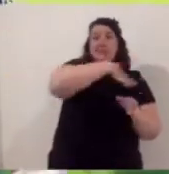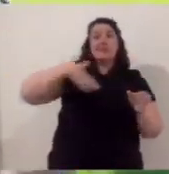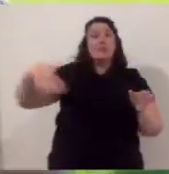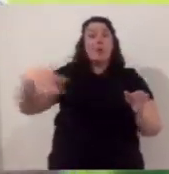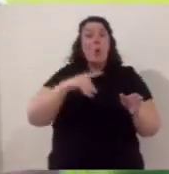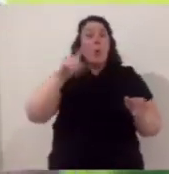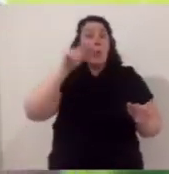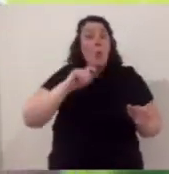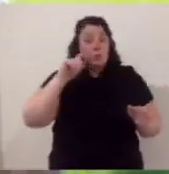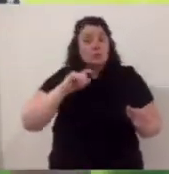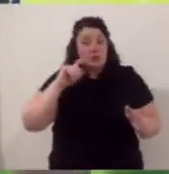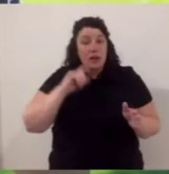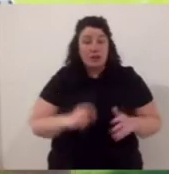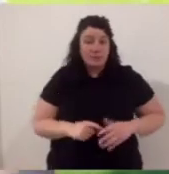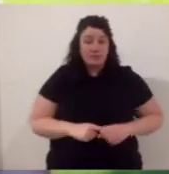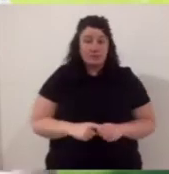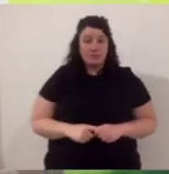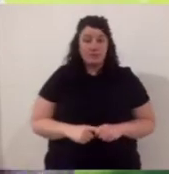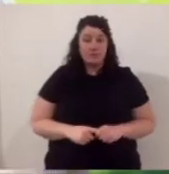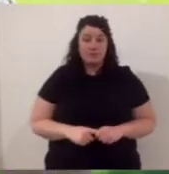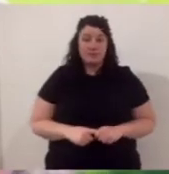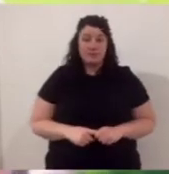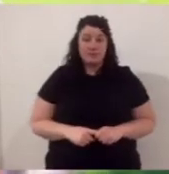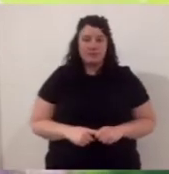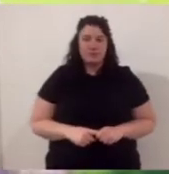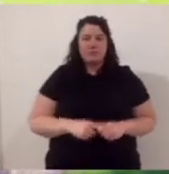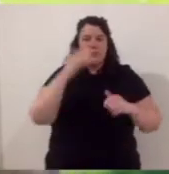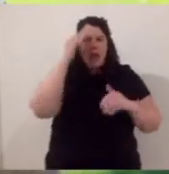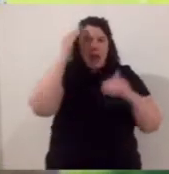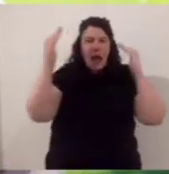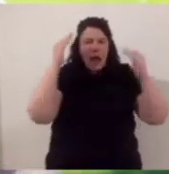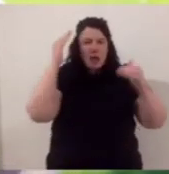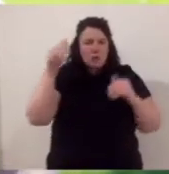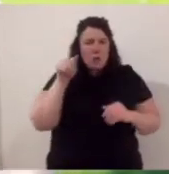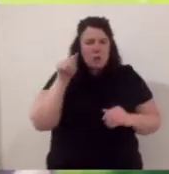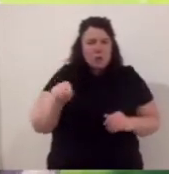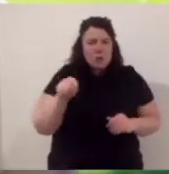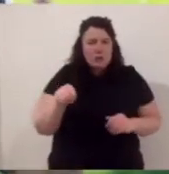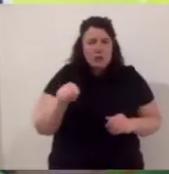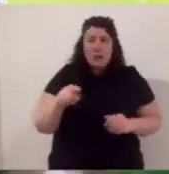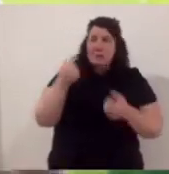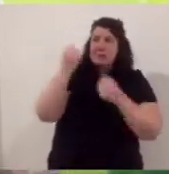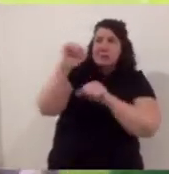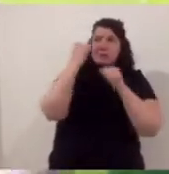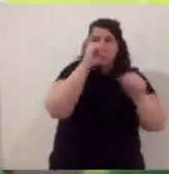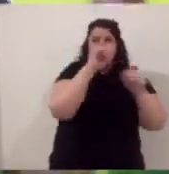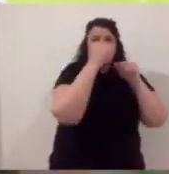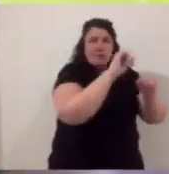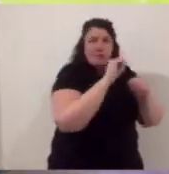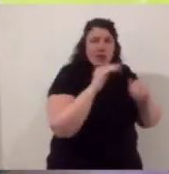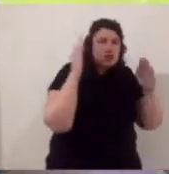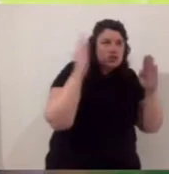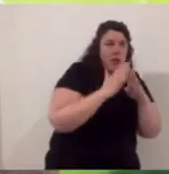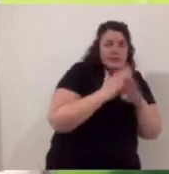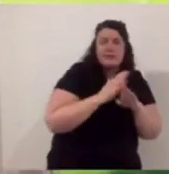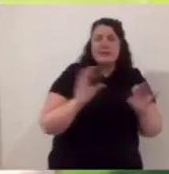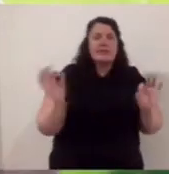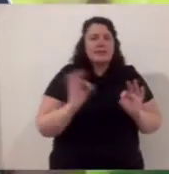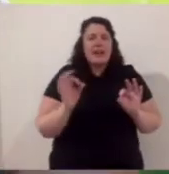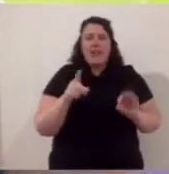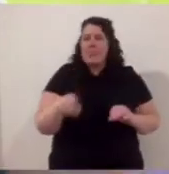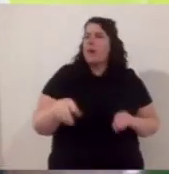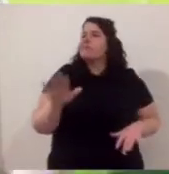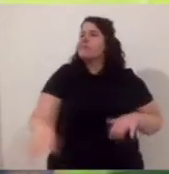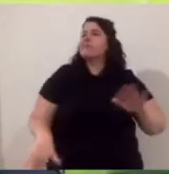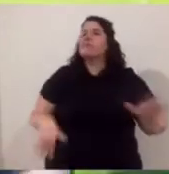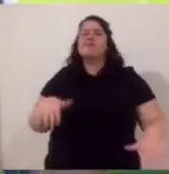fringed by the ocean. Now, adult Komodo dragons, they don't really take shelter from predators. Once they're that